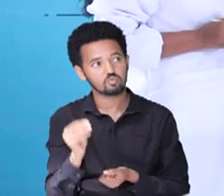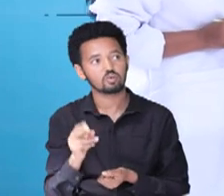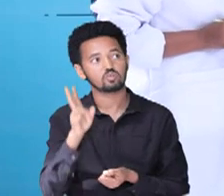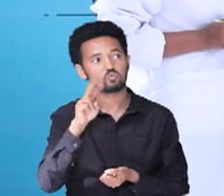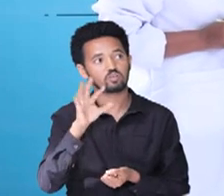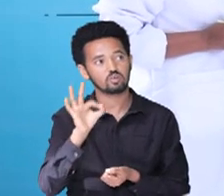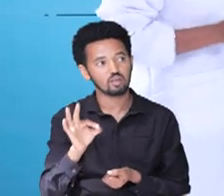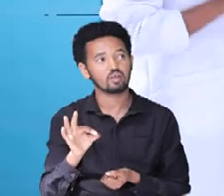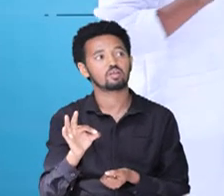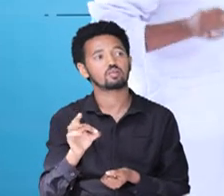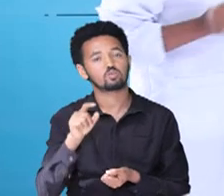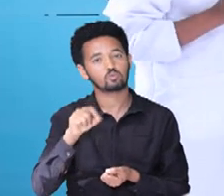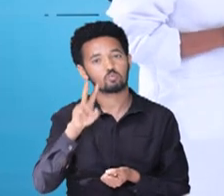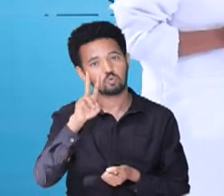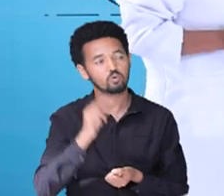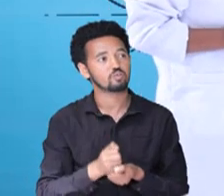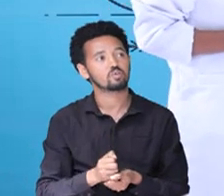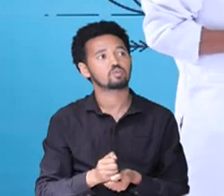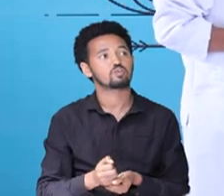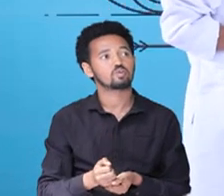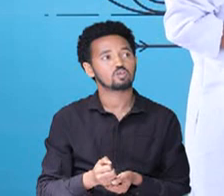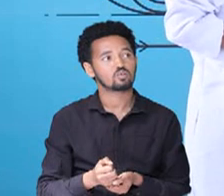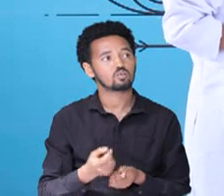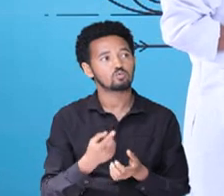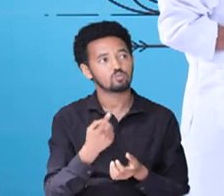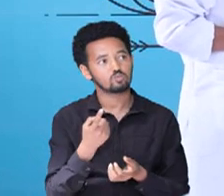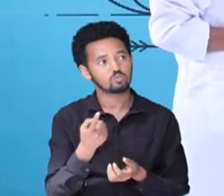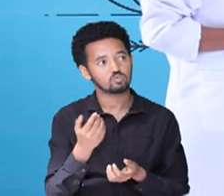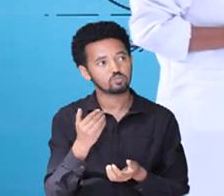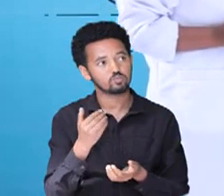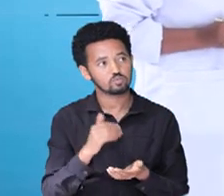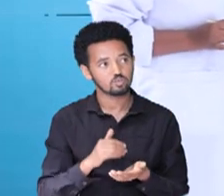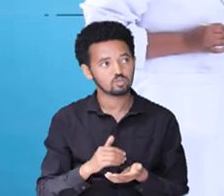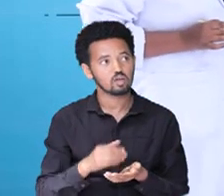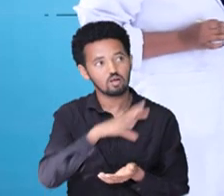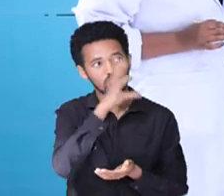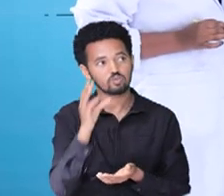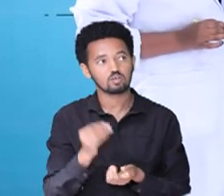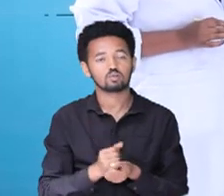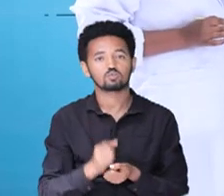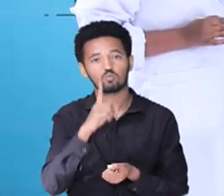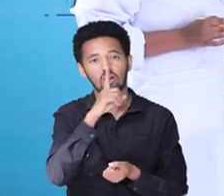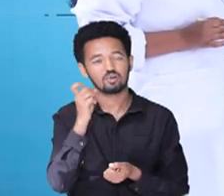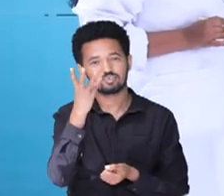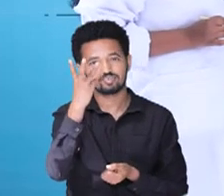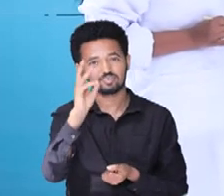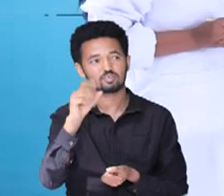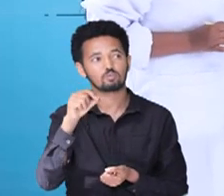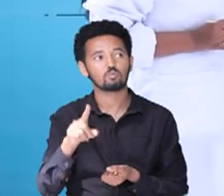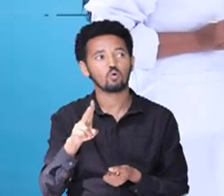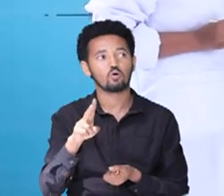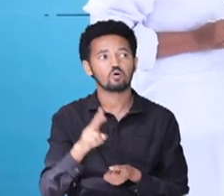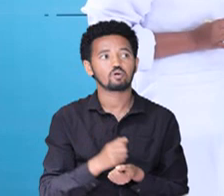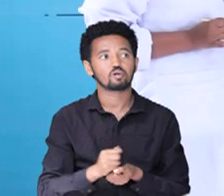And North America needs long time to double itself, only 160 years. From